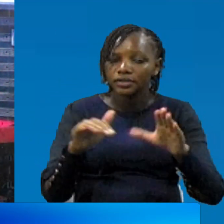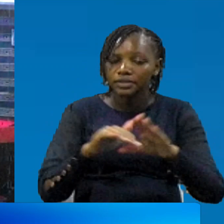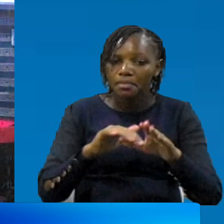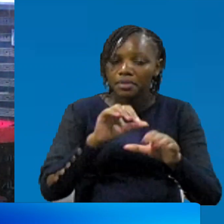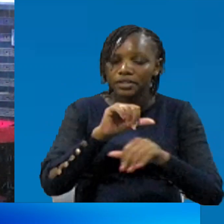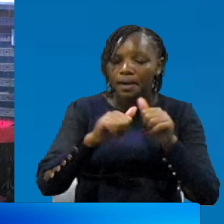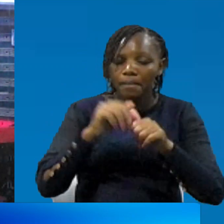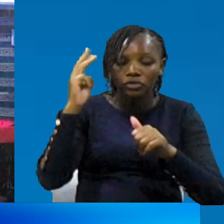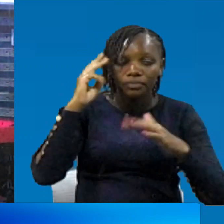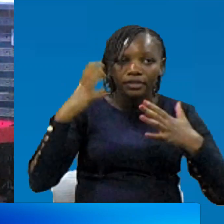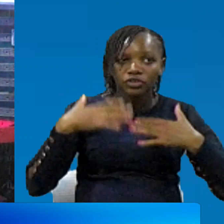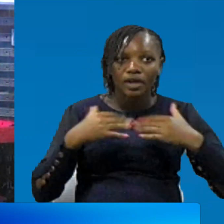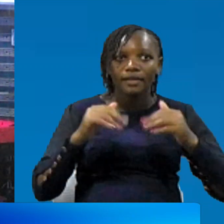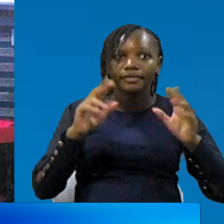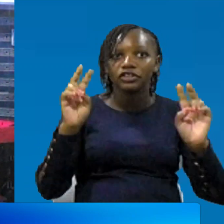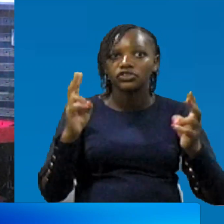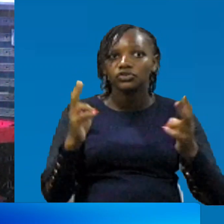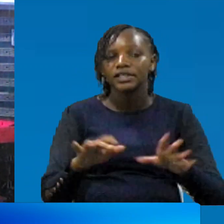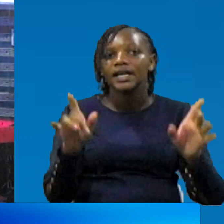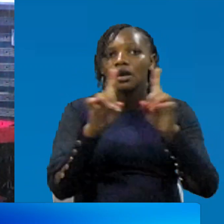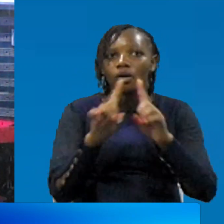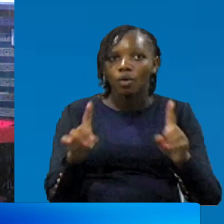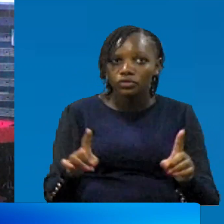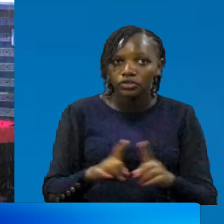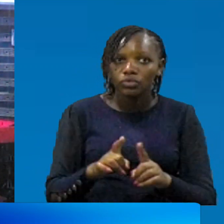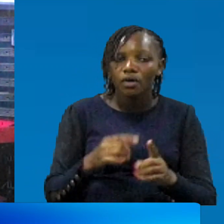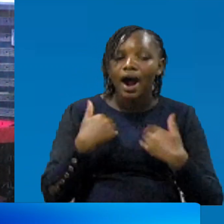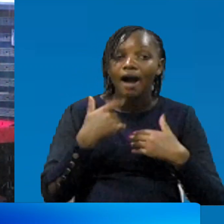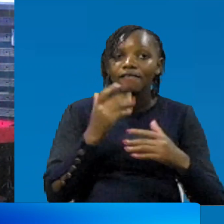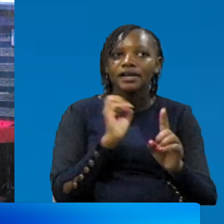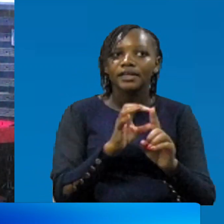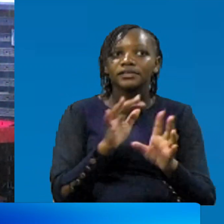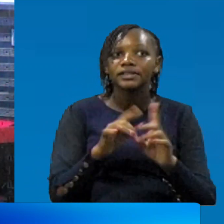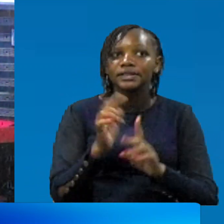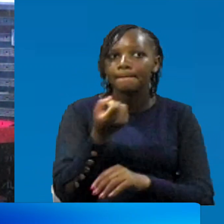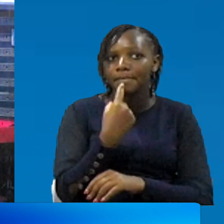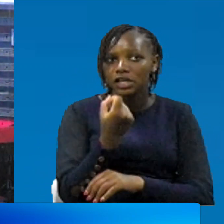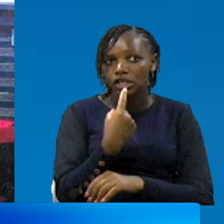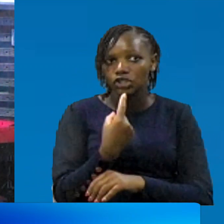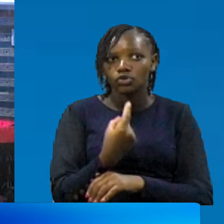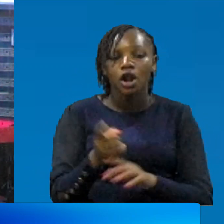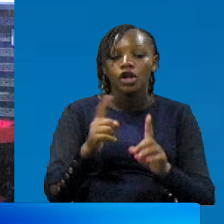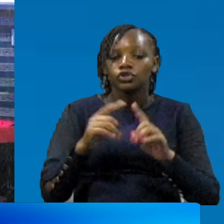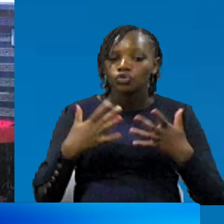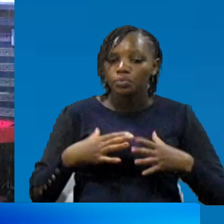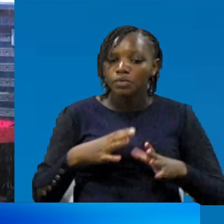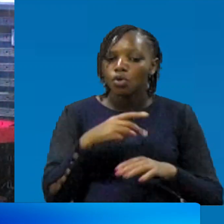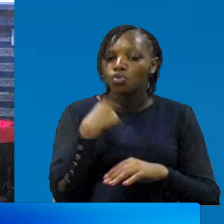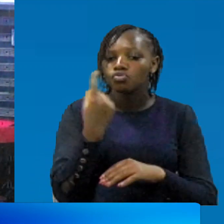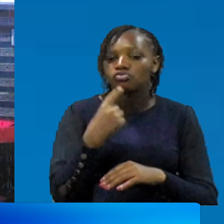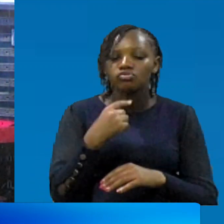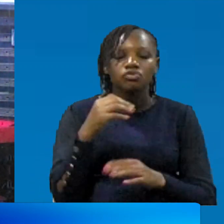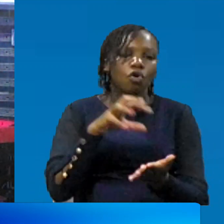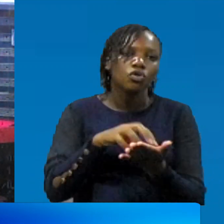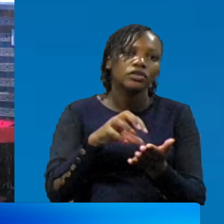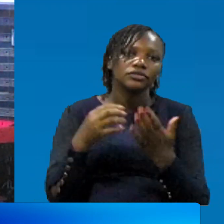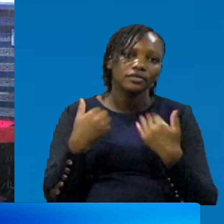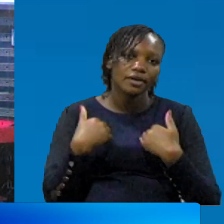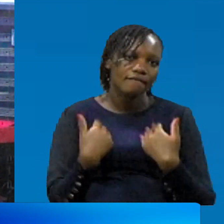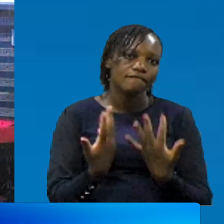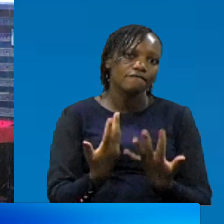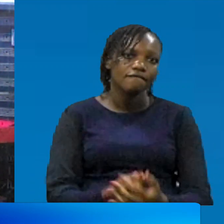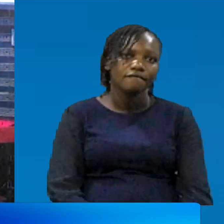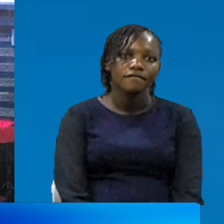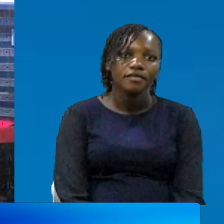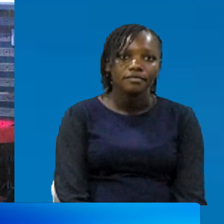members about mental health and to offer counseling and treatment to those with mental health illness.